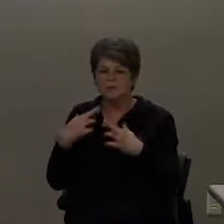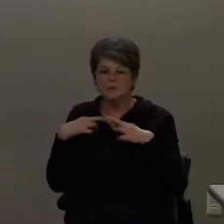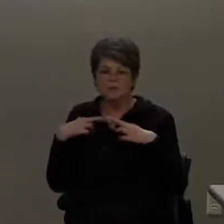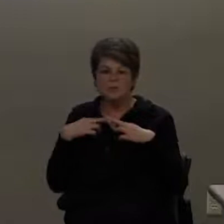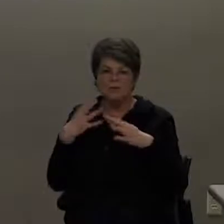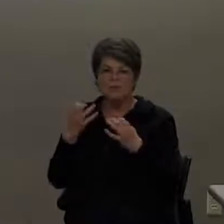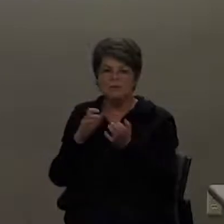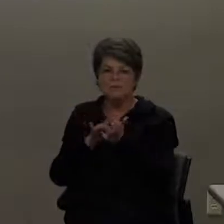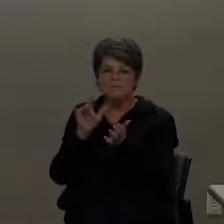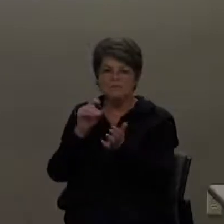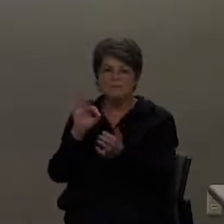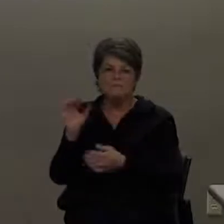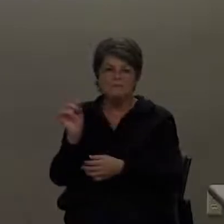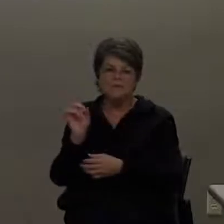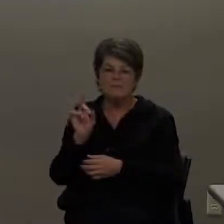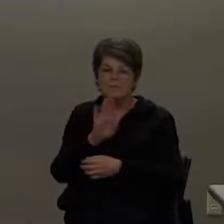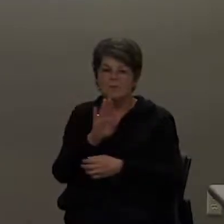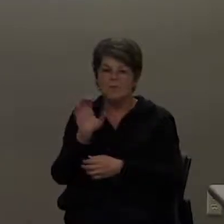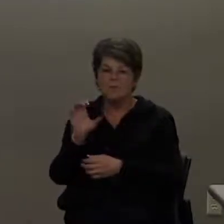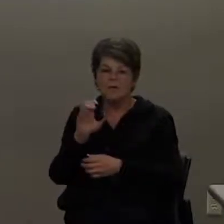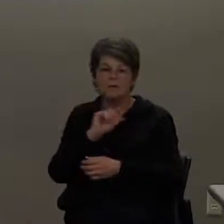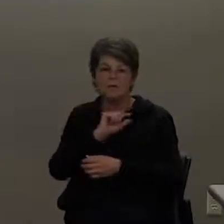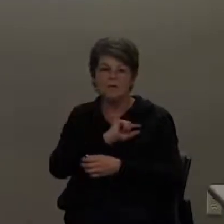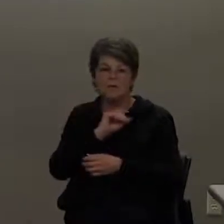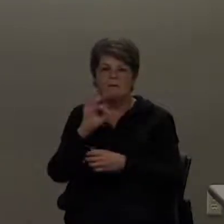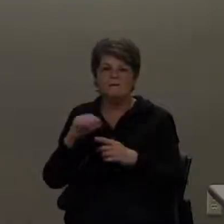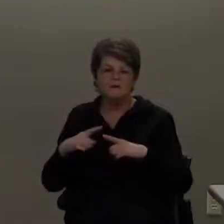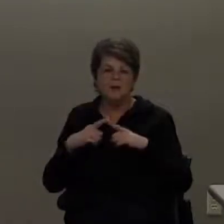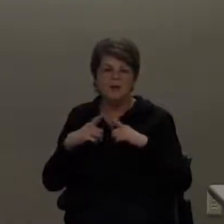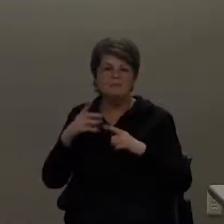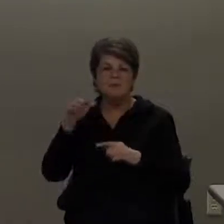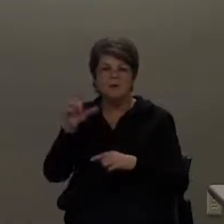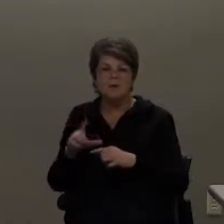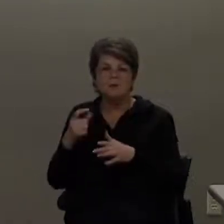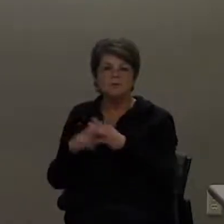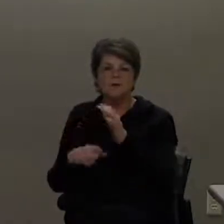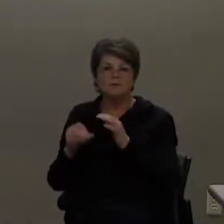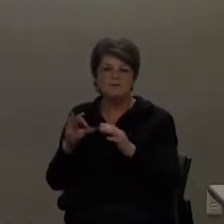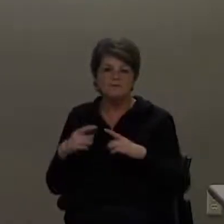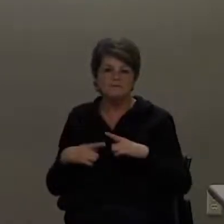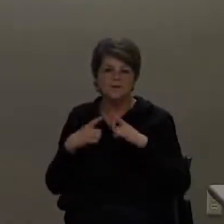looking to take advantage of the Danville Boyle County quality of life and the lower cost of living.